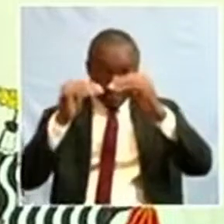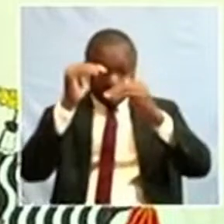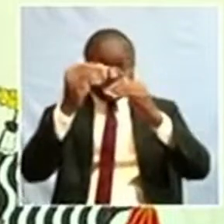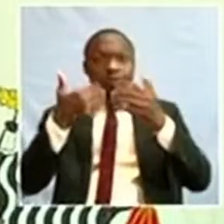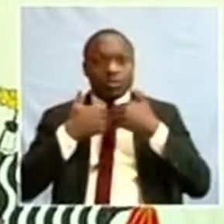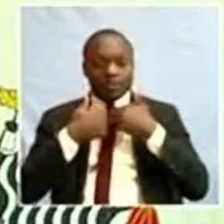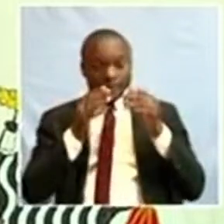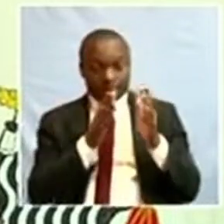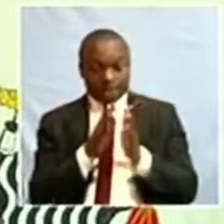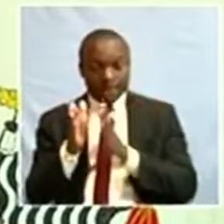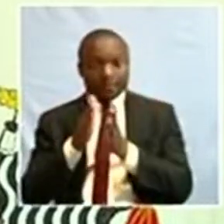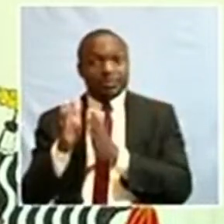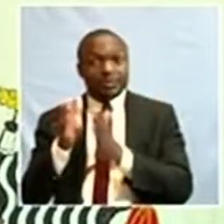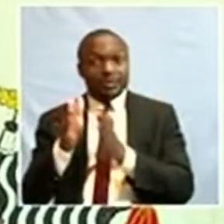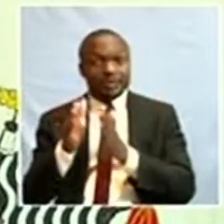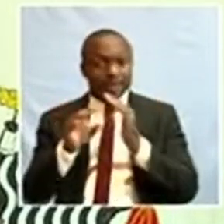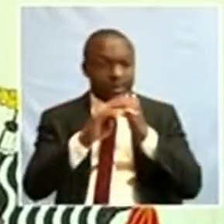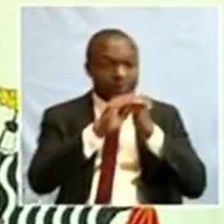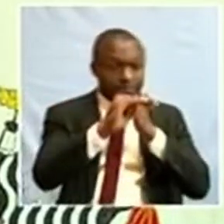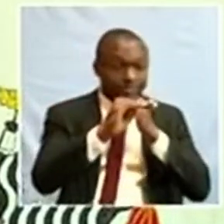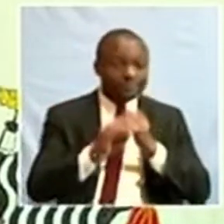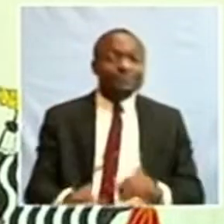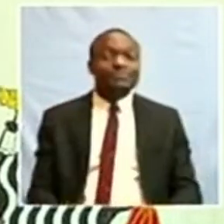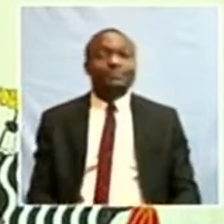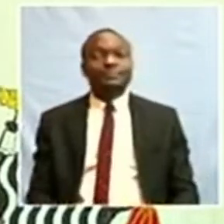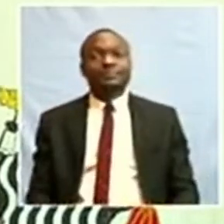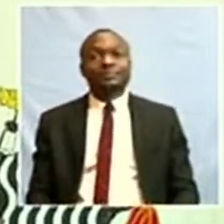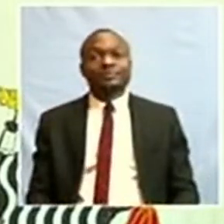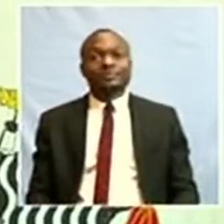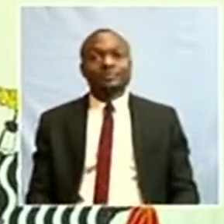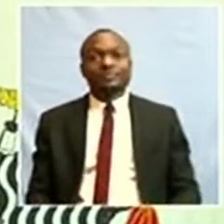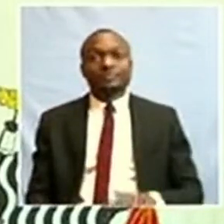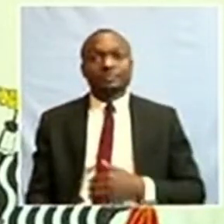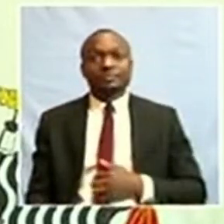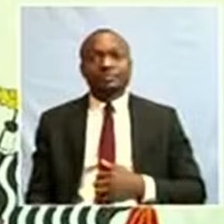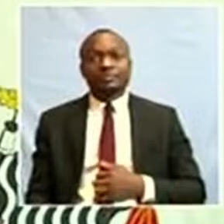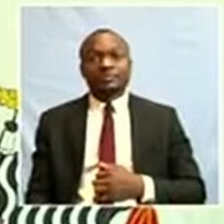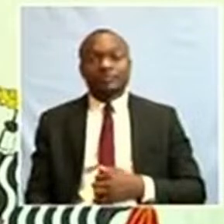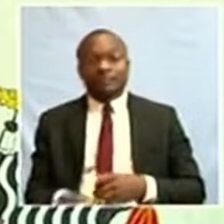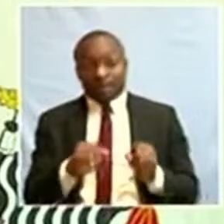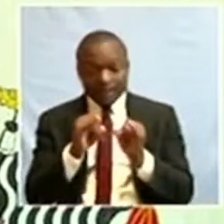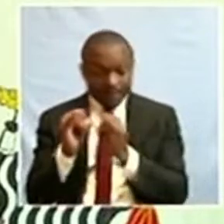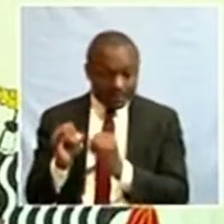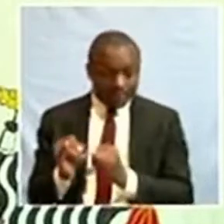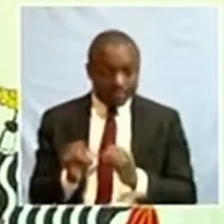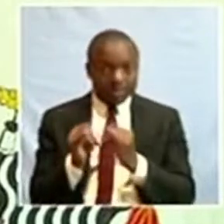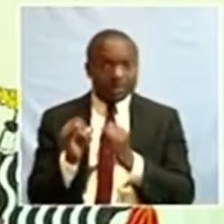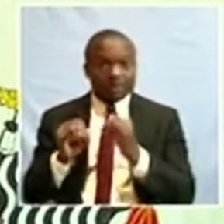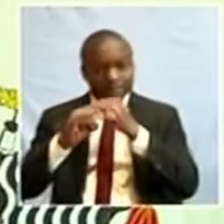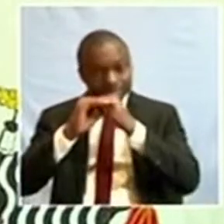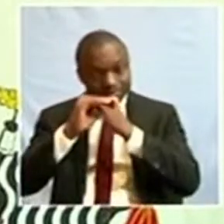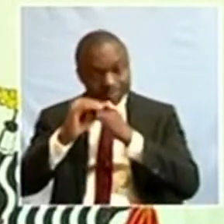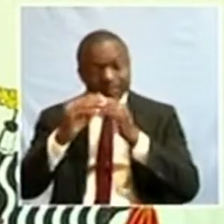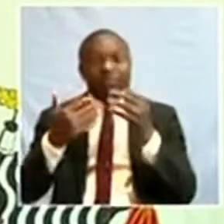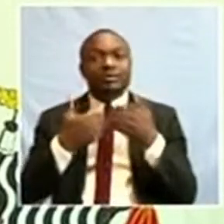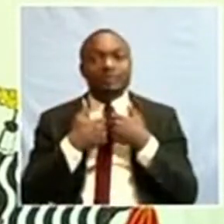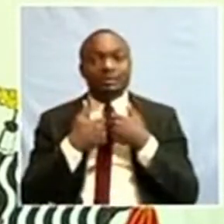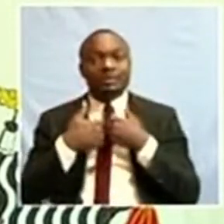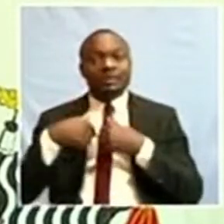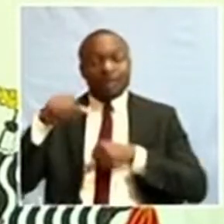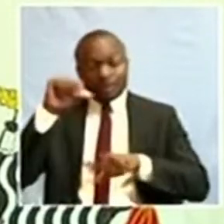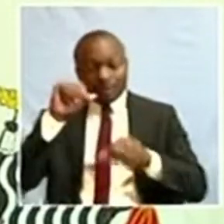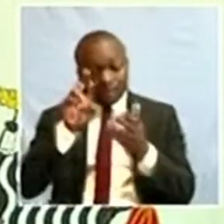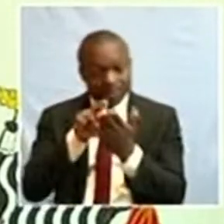stage, the execution of performing the audit stage, and then we have the